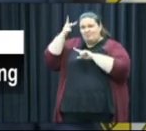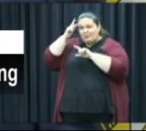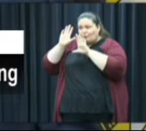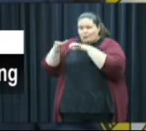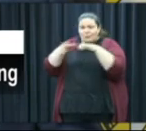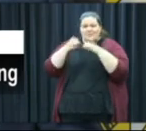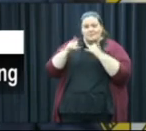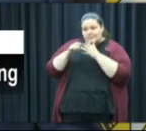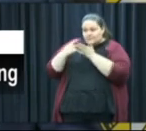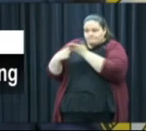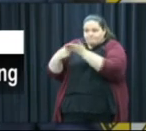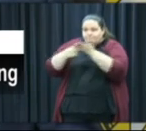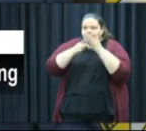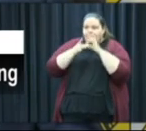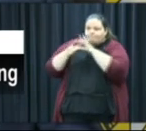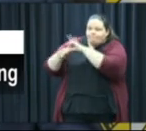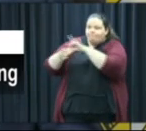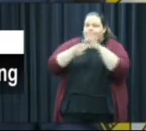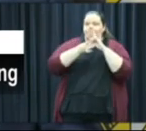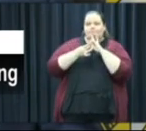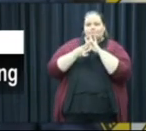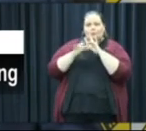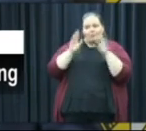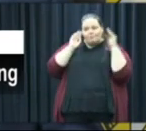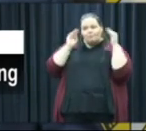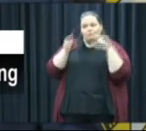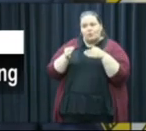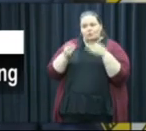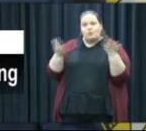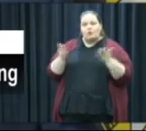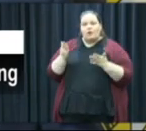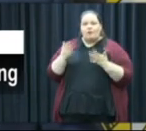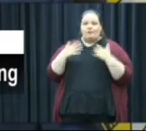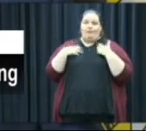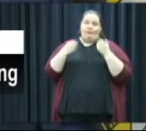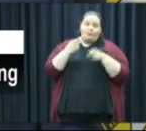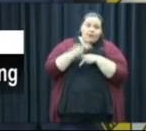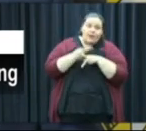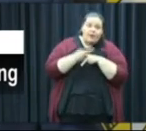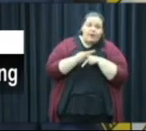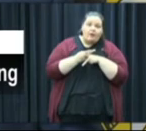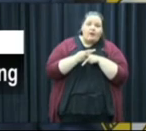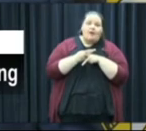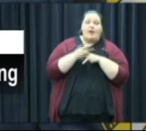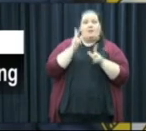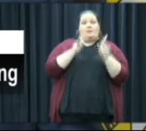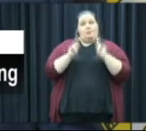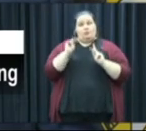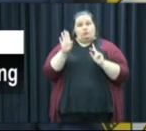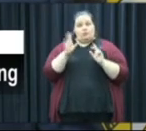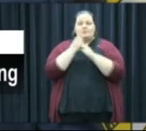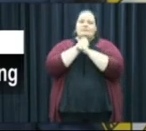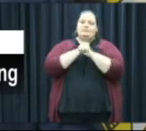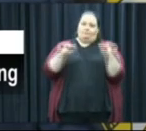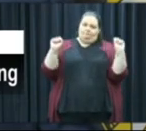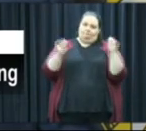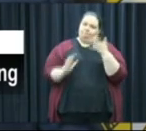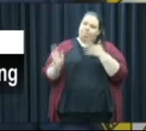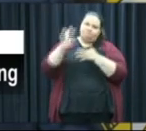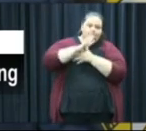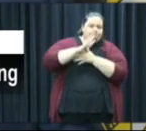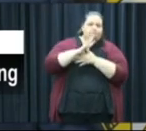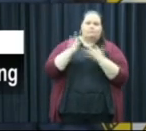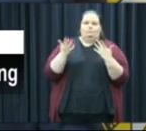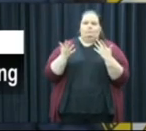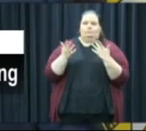right thing at the right time. And that right thing is our health care and the safety and well-being of the citizens of this province.